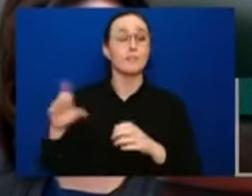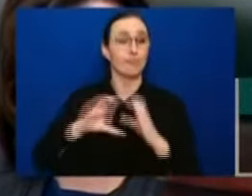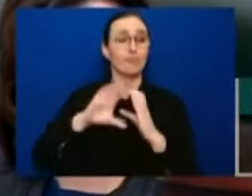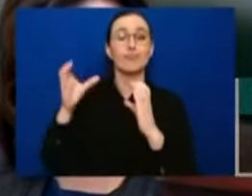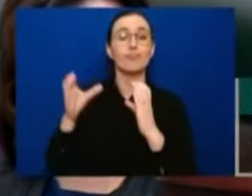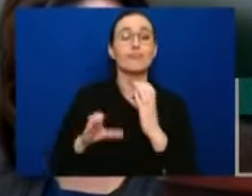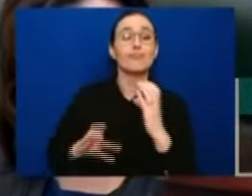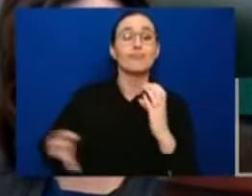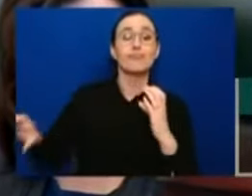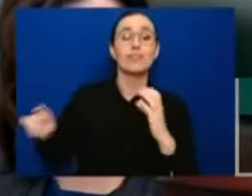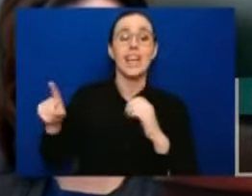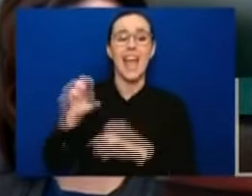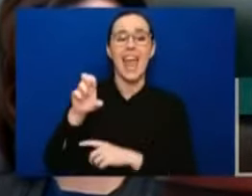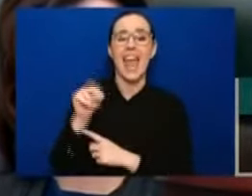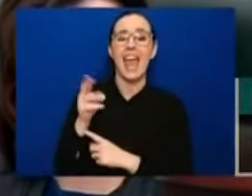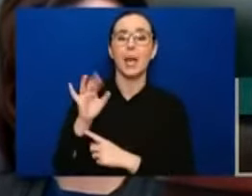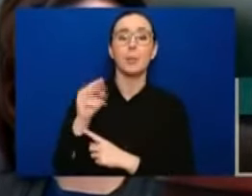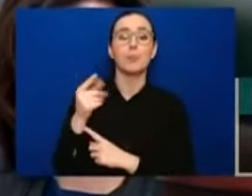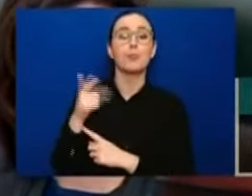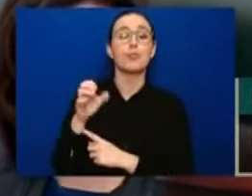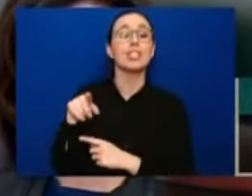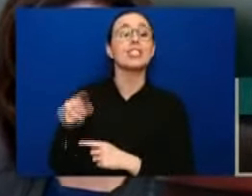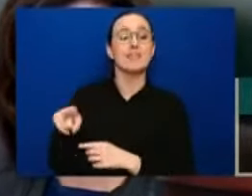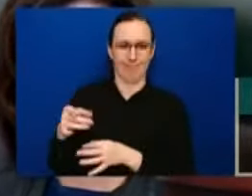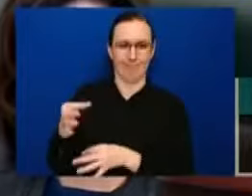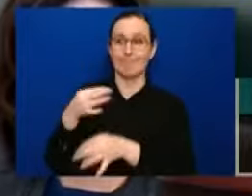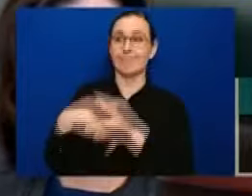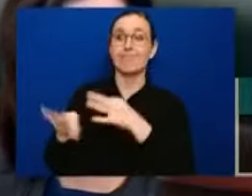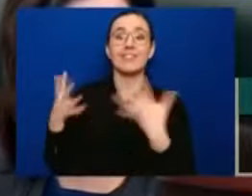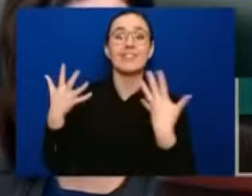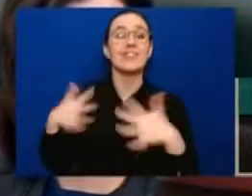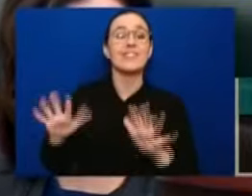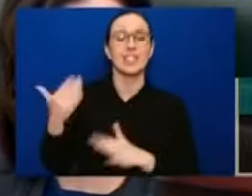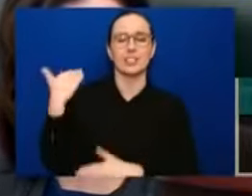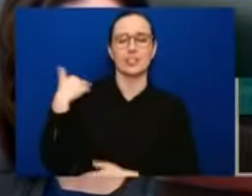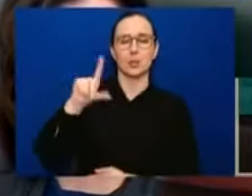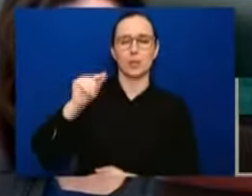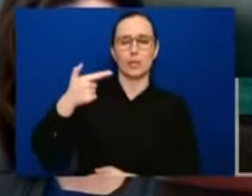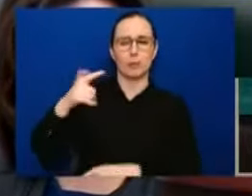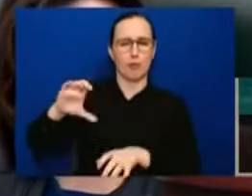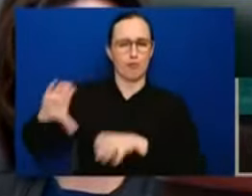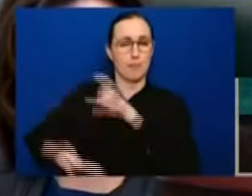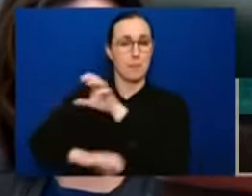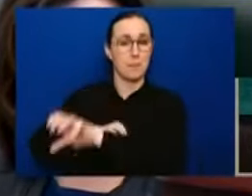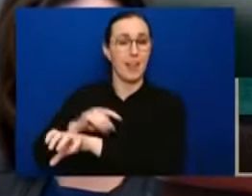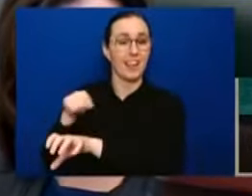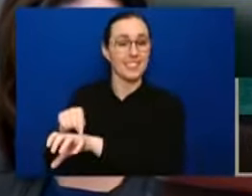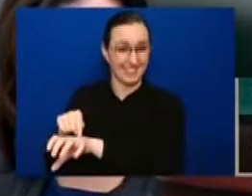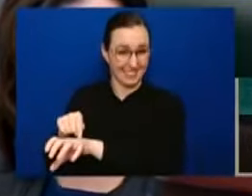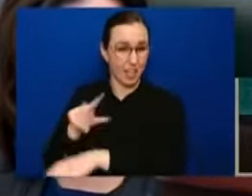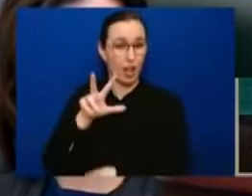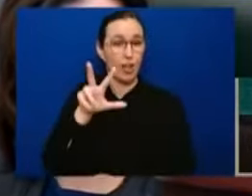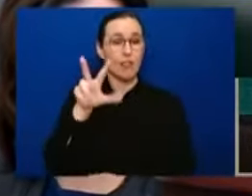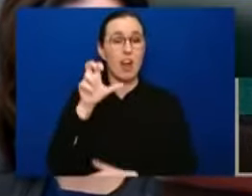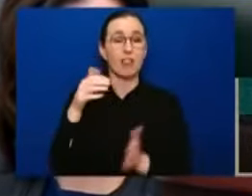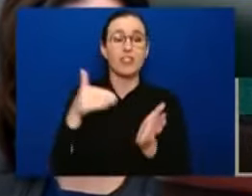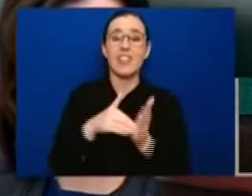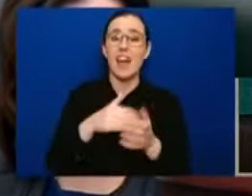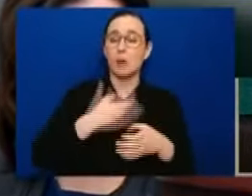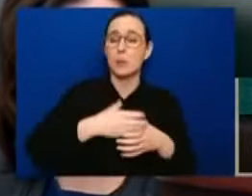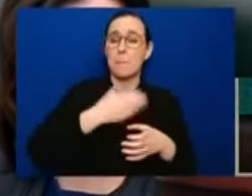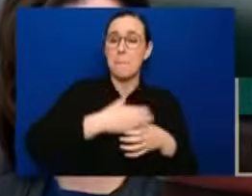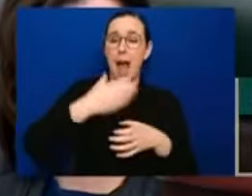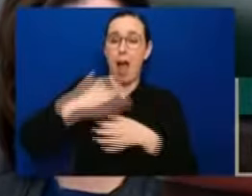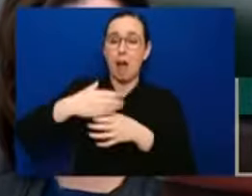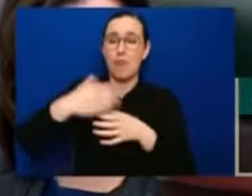day of increased capacity. In spite of the fires and floods in BC, the Trans Mountain and Coastal GasLink